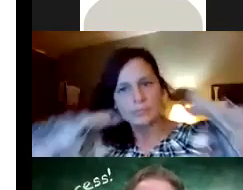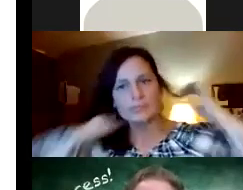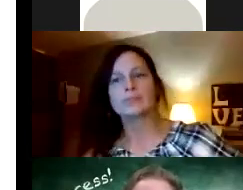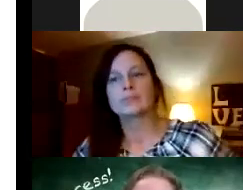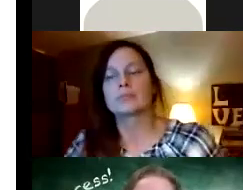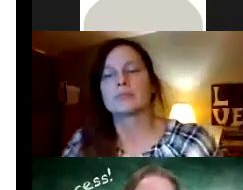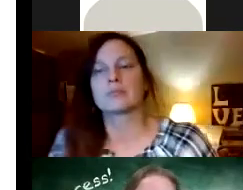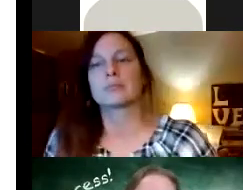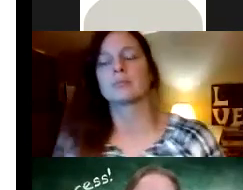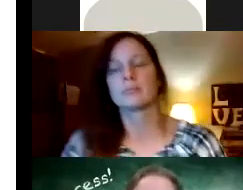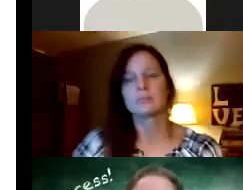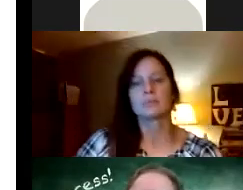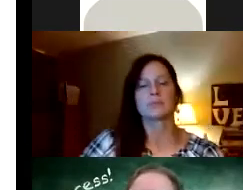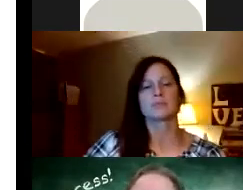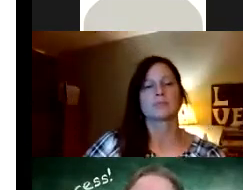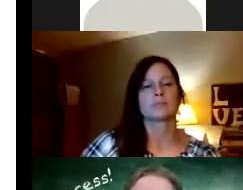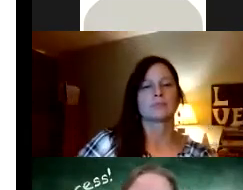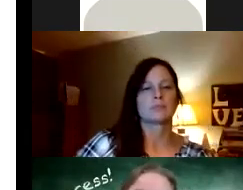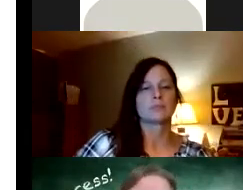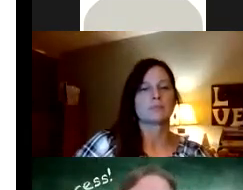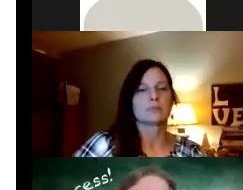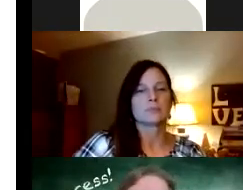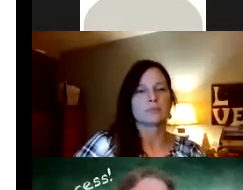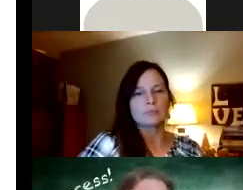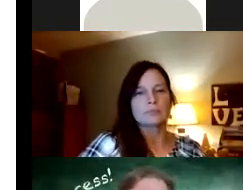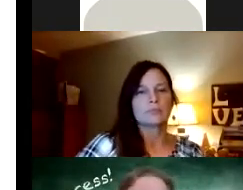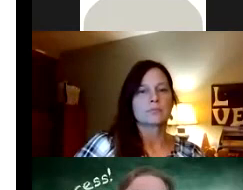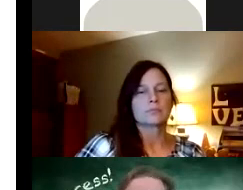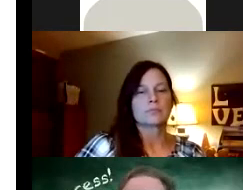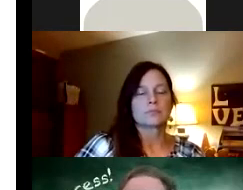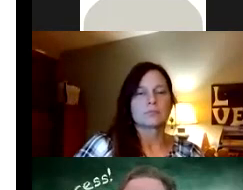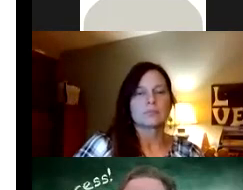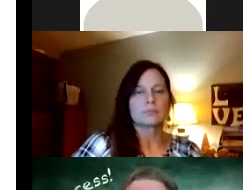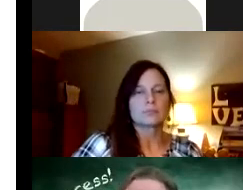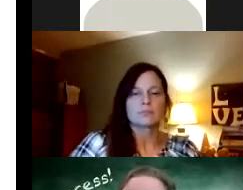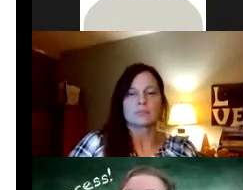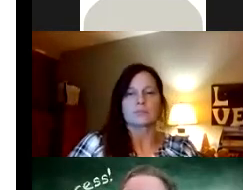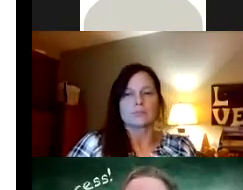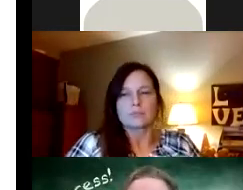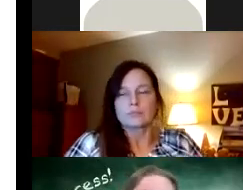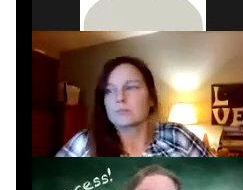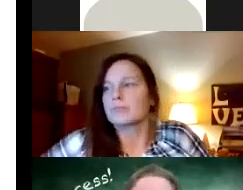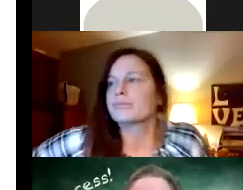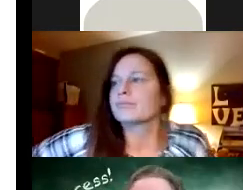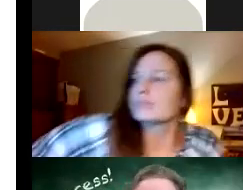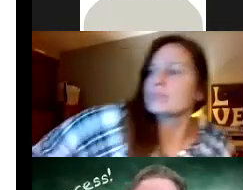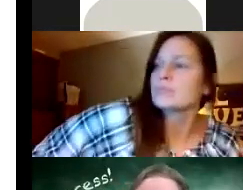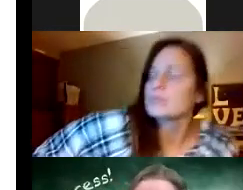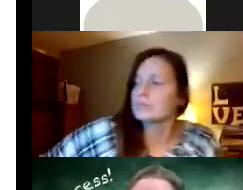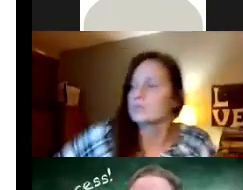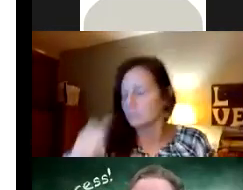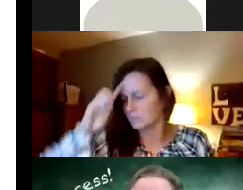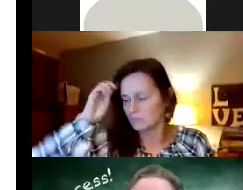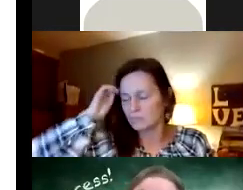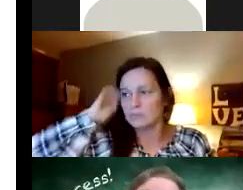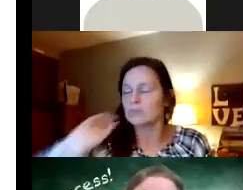FAFSA tips. You know, definitely double check that you're filling out the FAFSA for the correct enrollment year. At any given time, there's generally